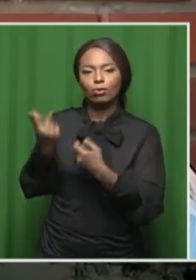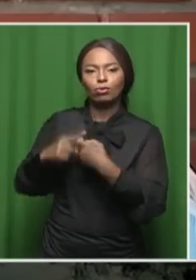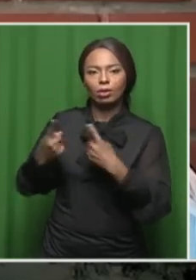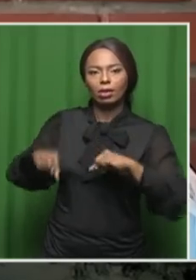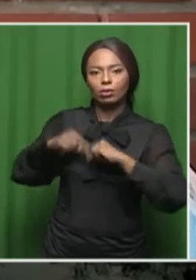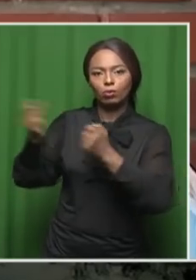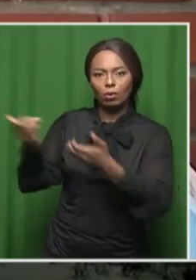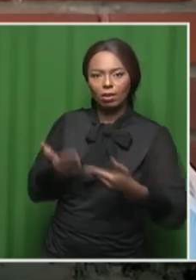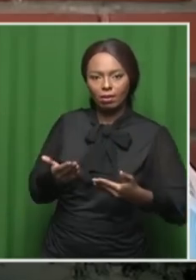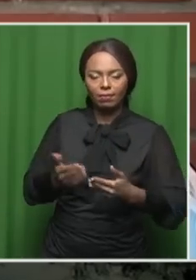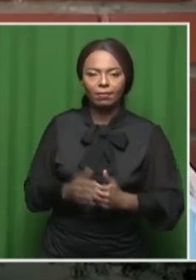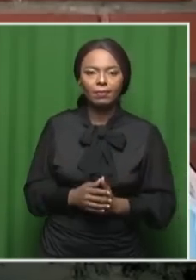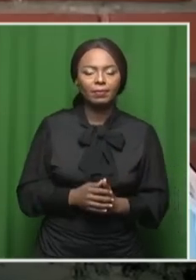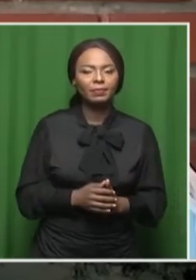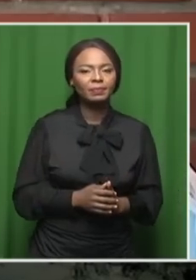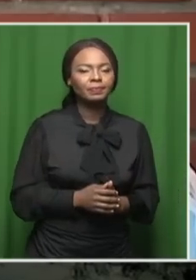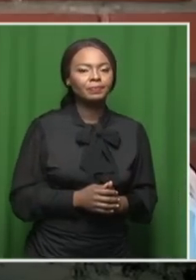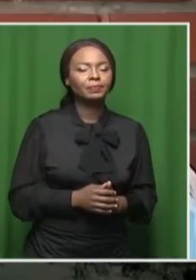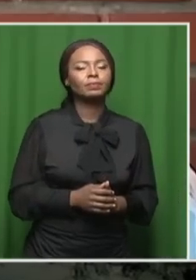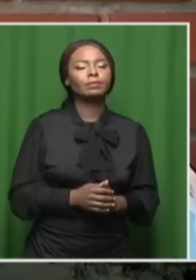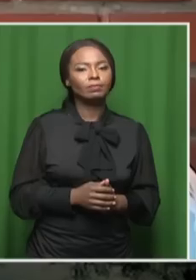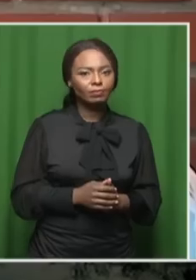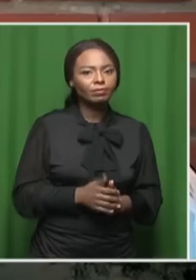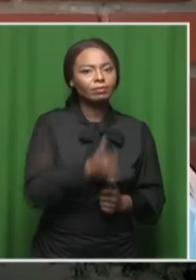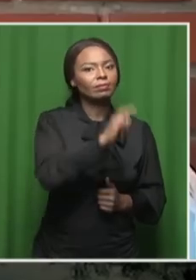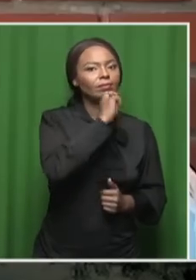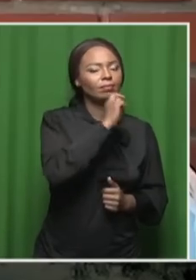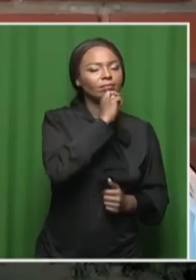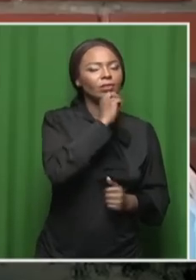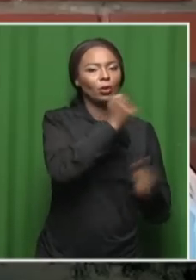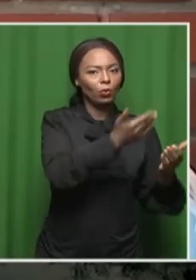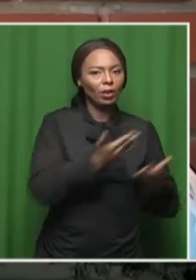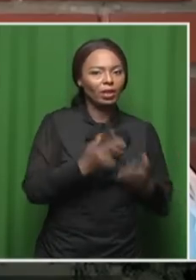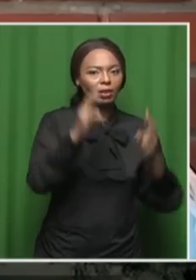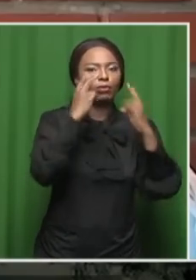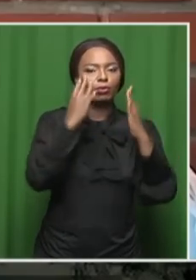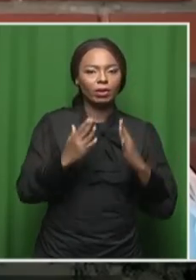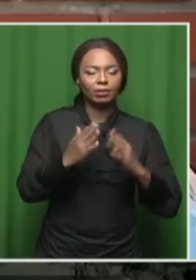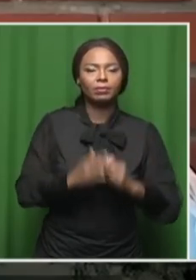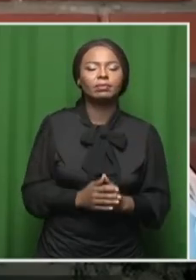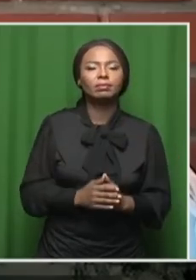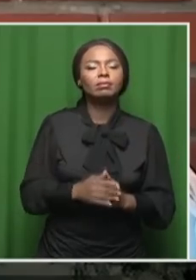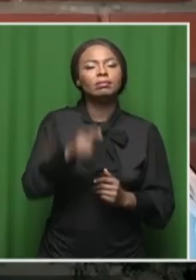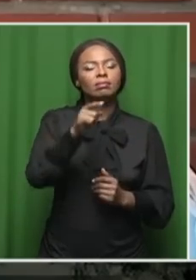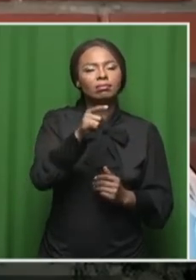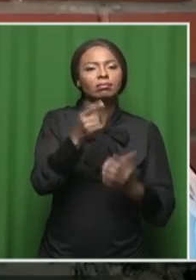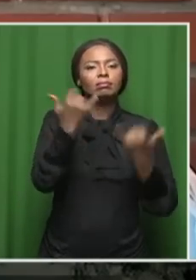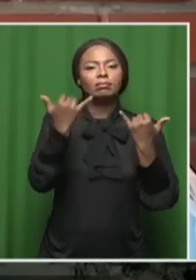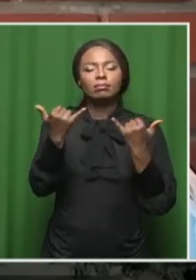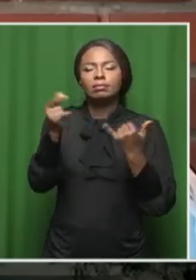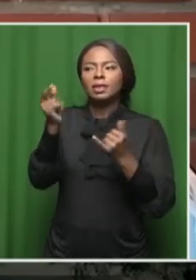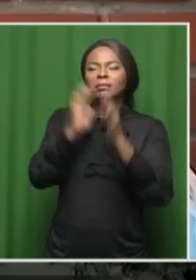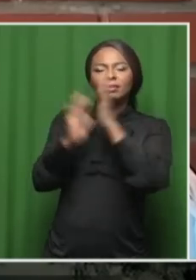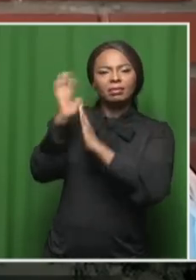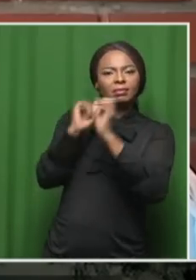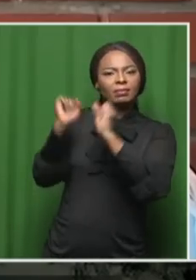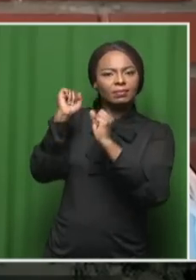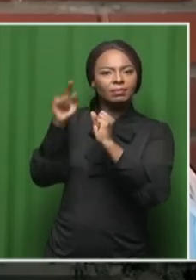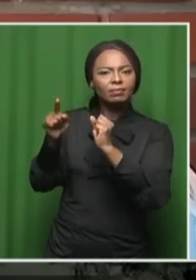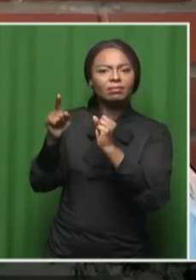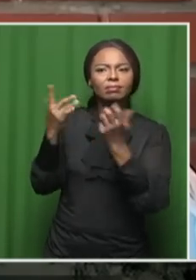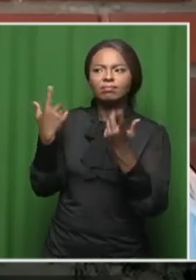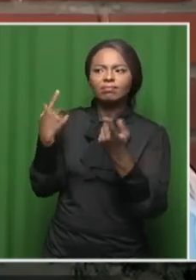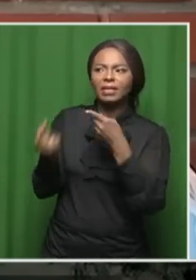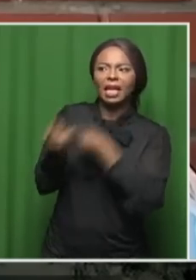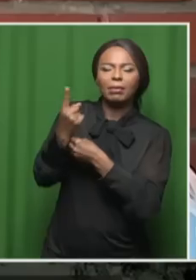program. Good morning, Lynn, and good morning to the viewers. So I suppose let's tell the story of how we got